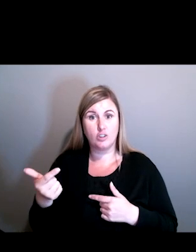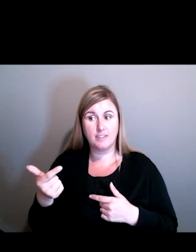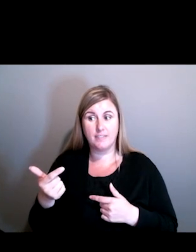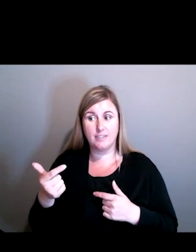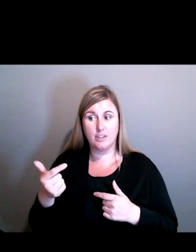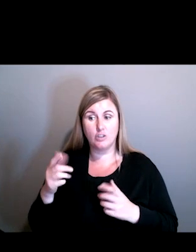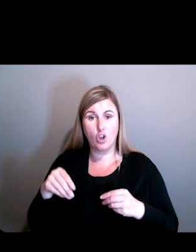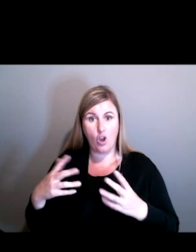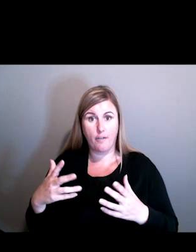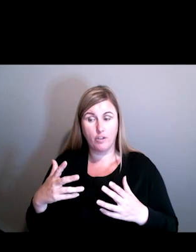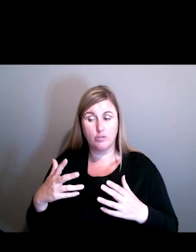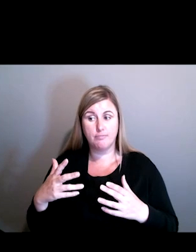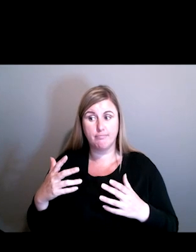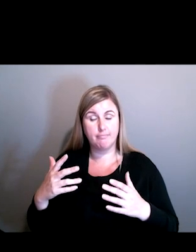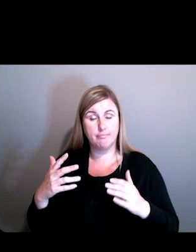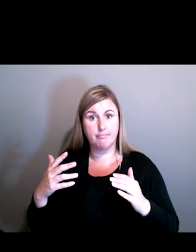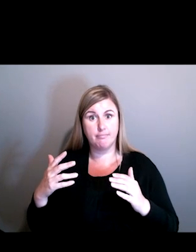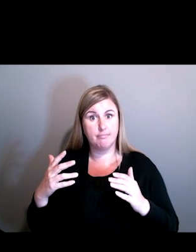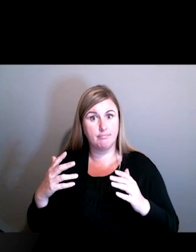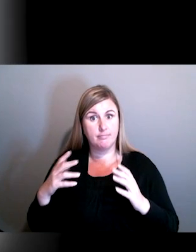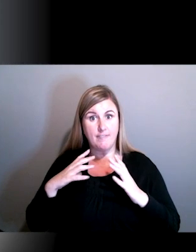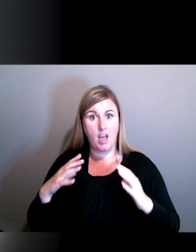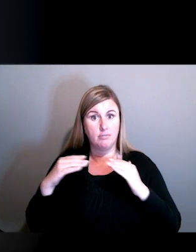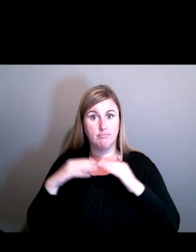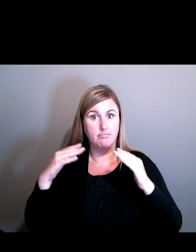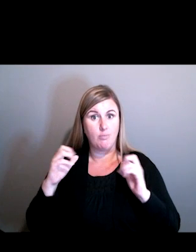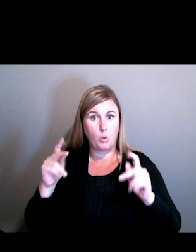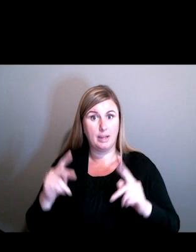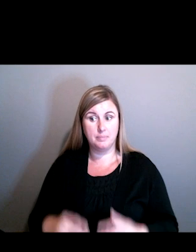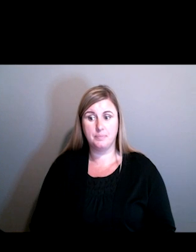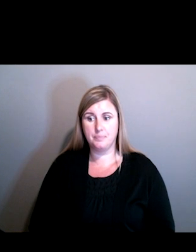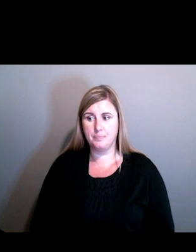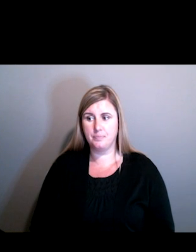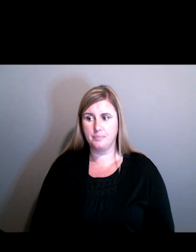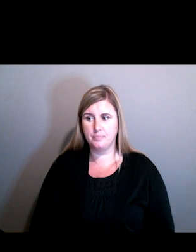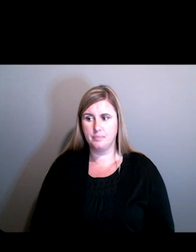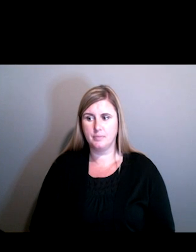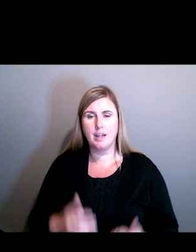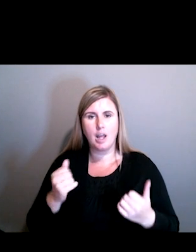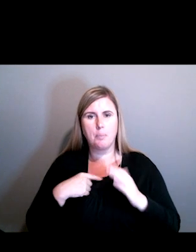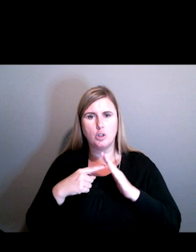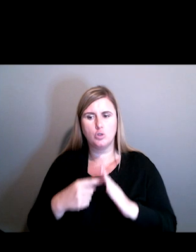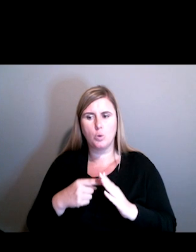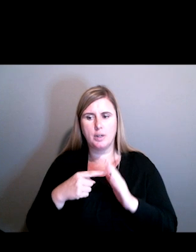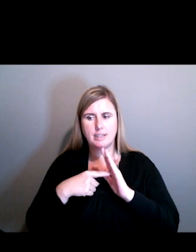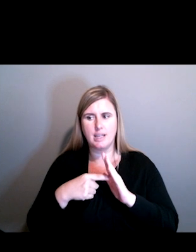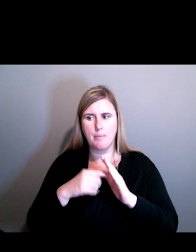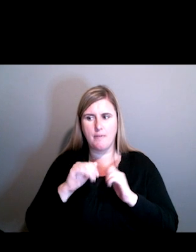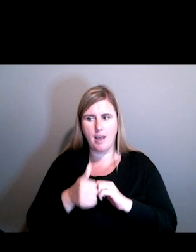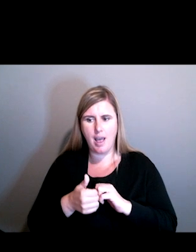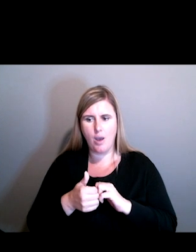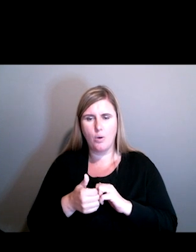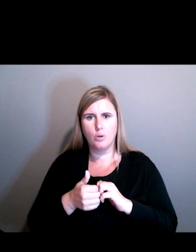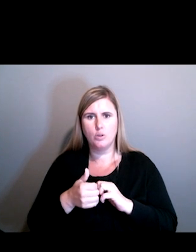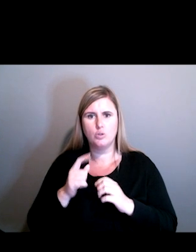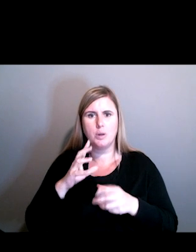offered, and it was just fine and just okay. Now I'm going to show you an example of how to